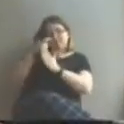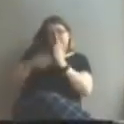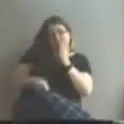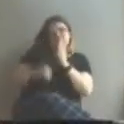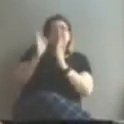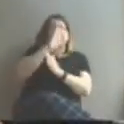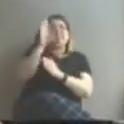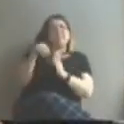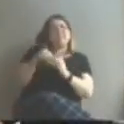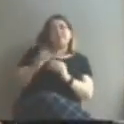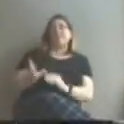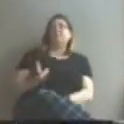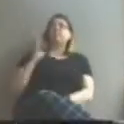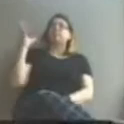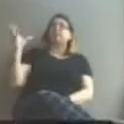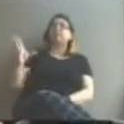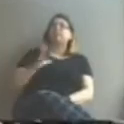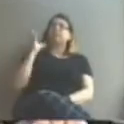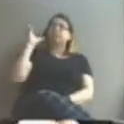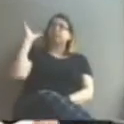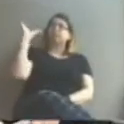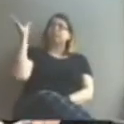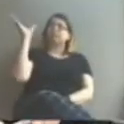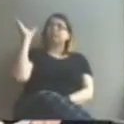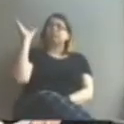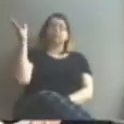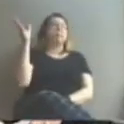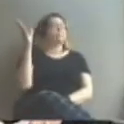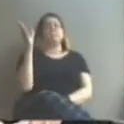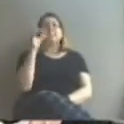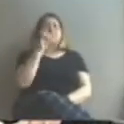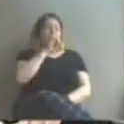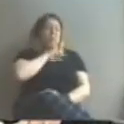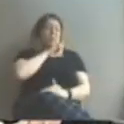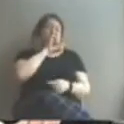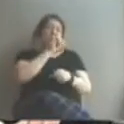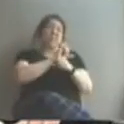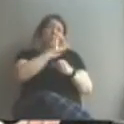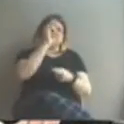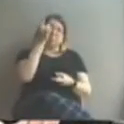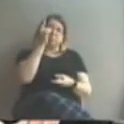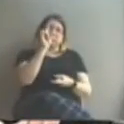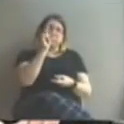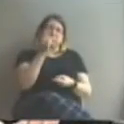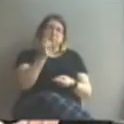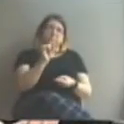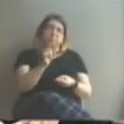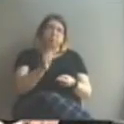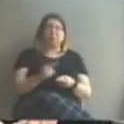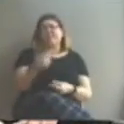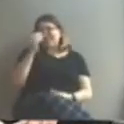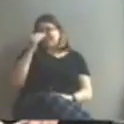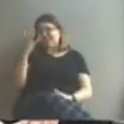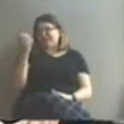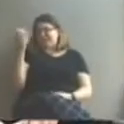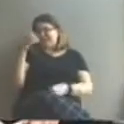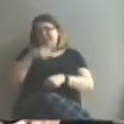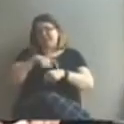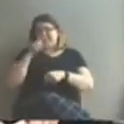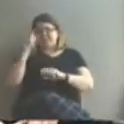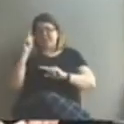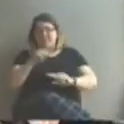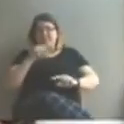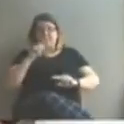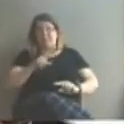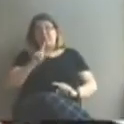fancy presentations. The quality of work is reduced because they don't care how many times they have to come back. It's